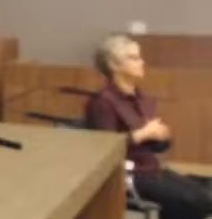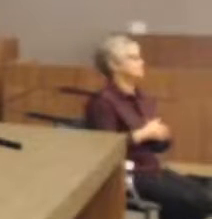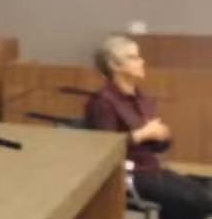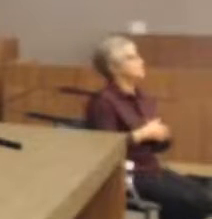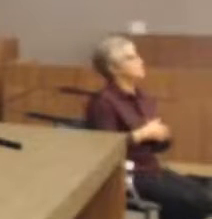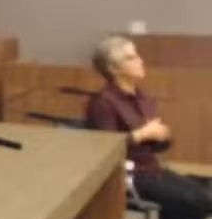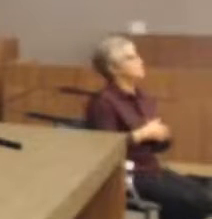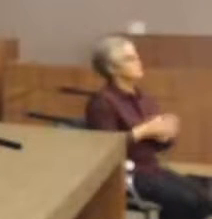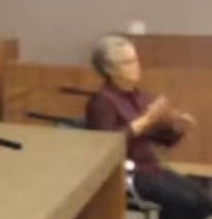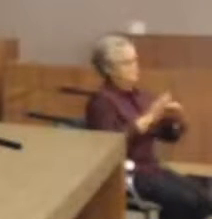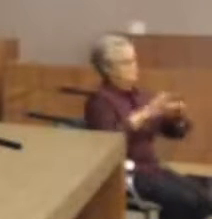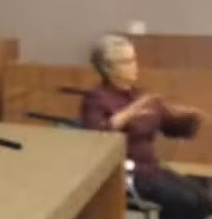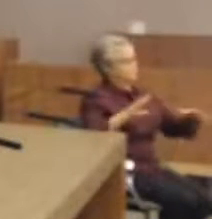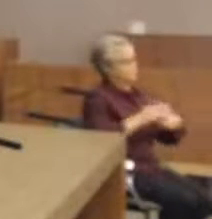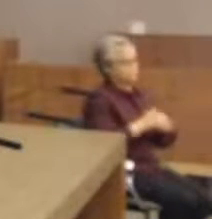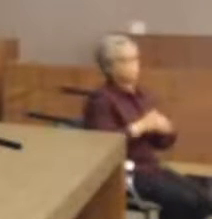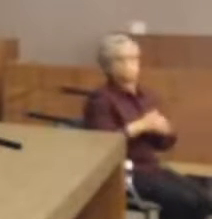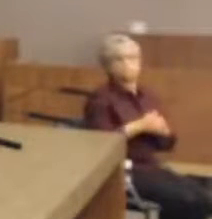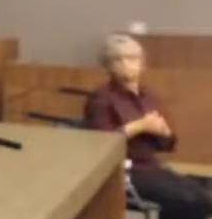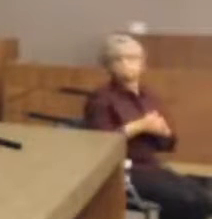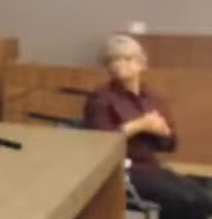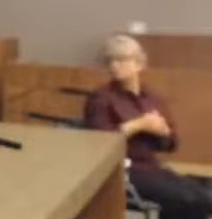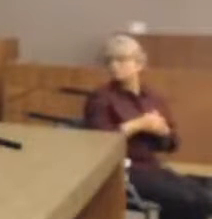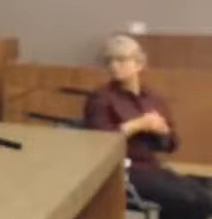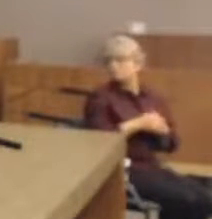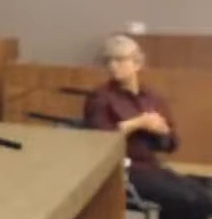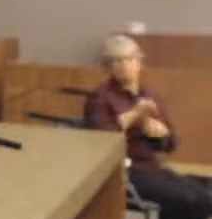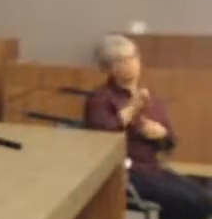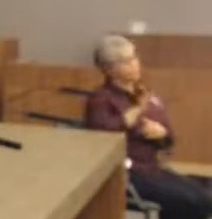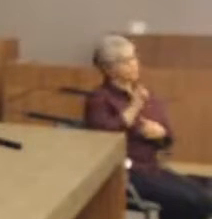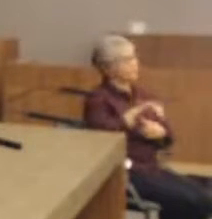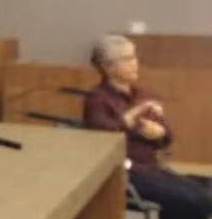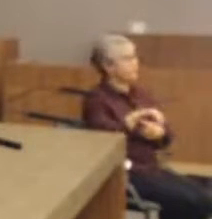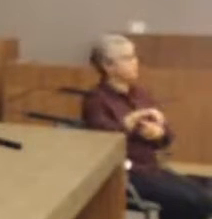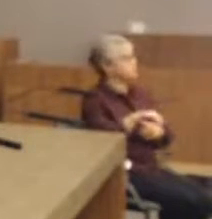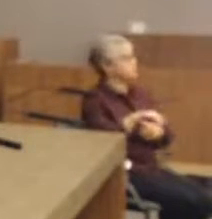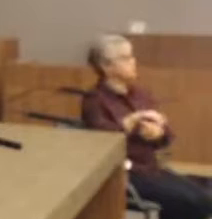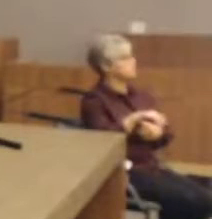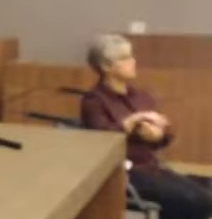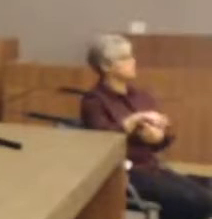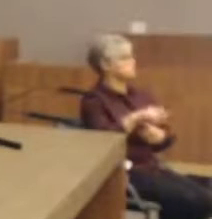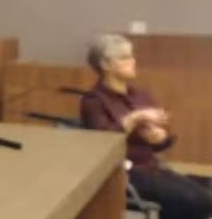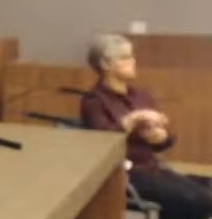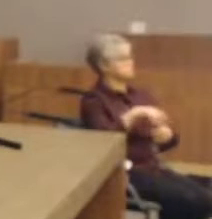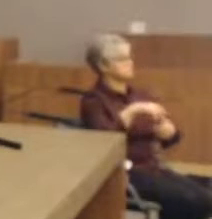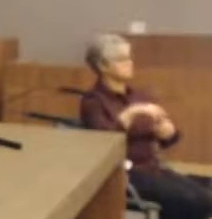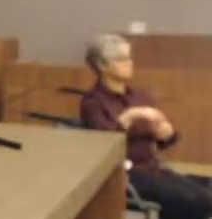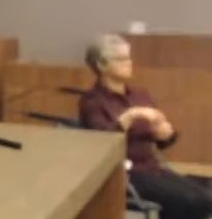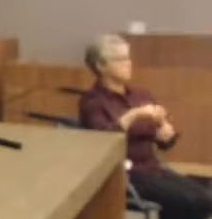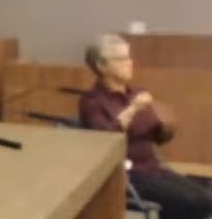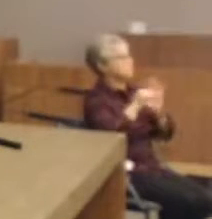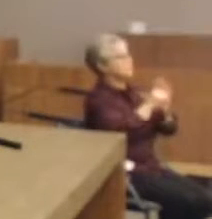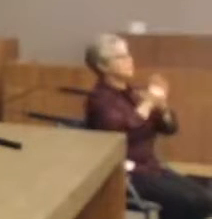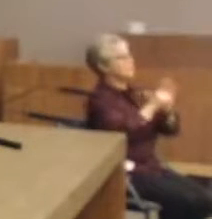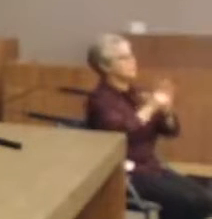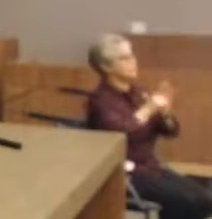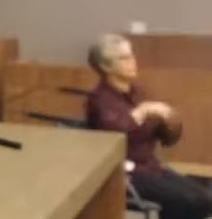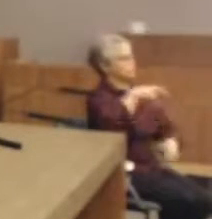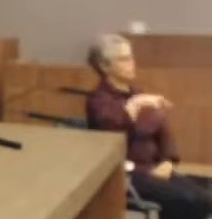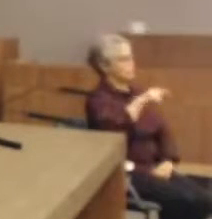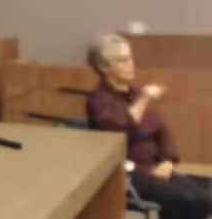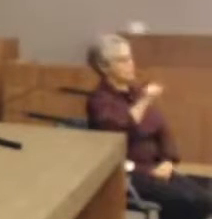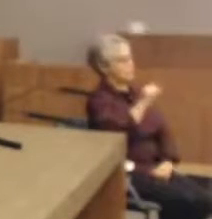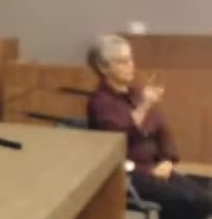Dissociation. So this is interesting. This is actually a qualifier for PTSD now. It's an involuntary attempt to protect yourself. It's kind of what we talked about